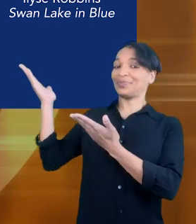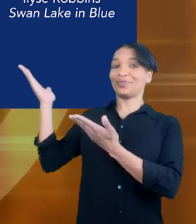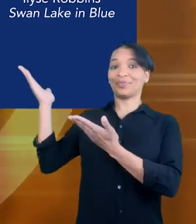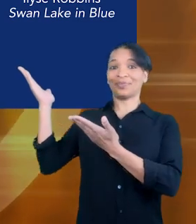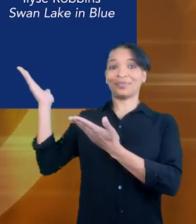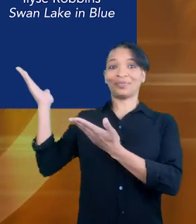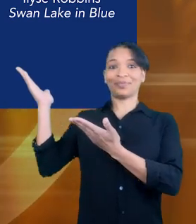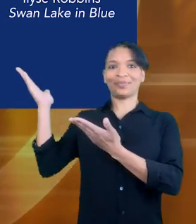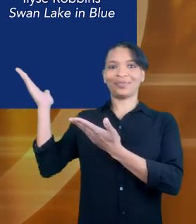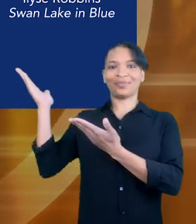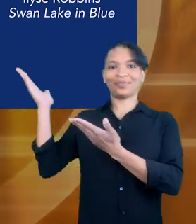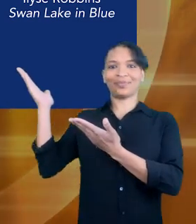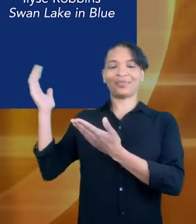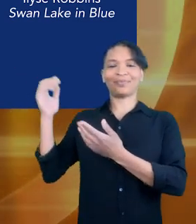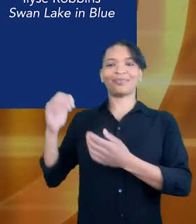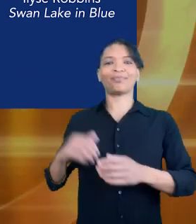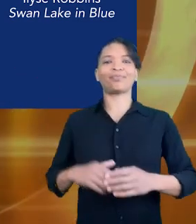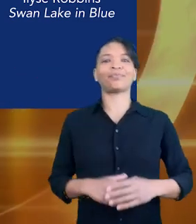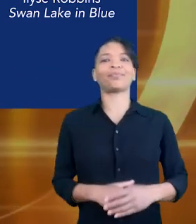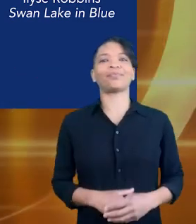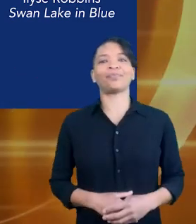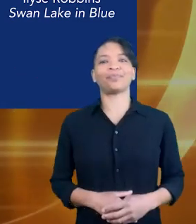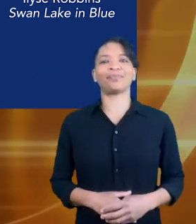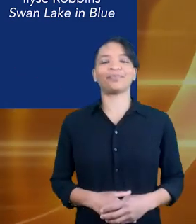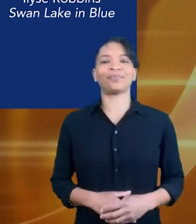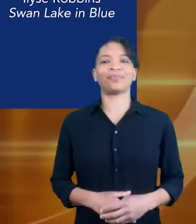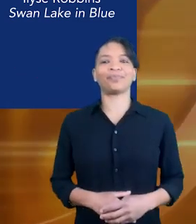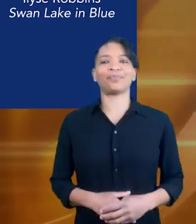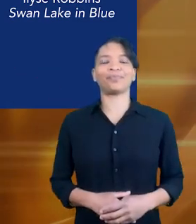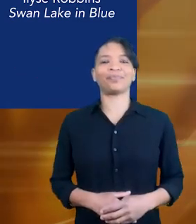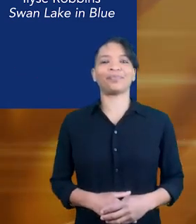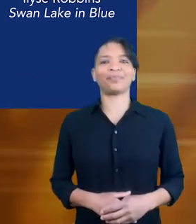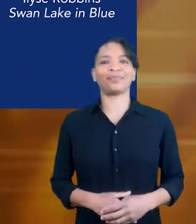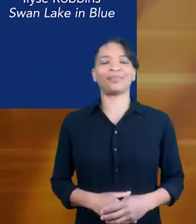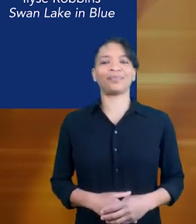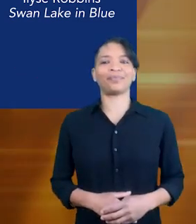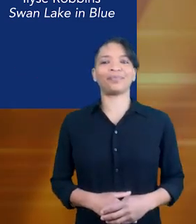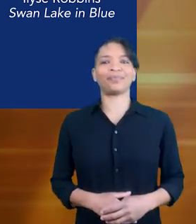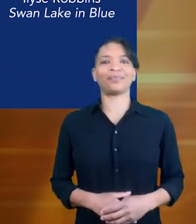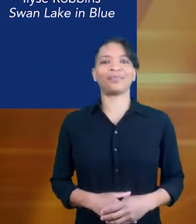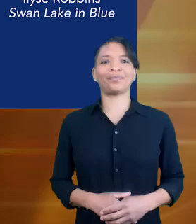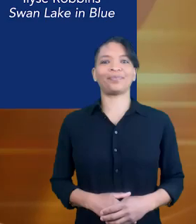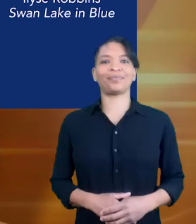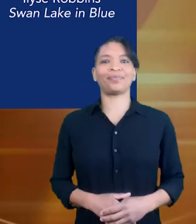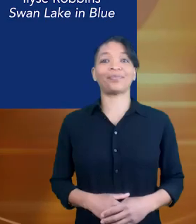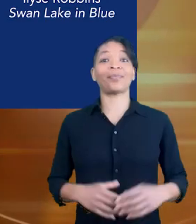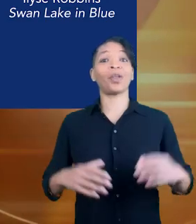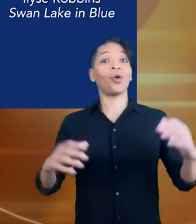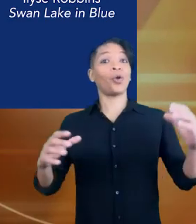Parade, Moonbox Productions; and Elise Robbins, Swan Lake in Blue, Greater